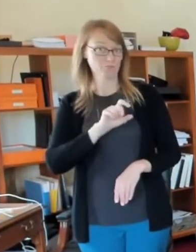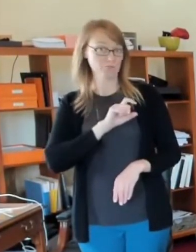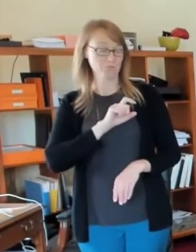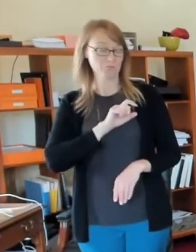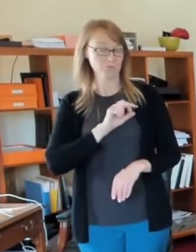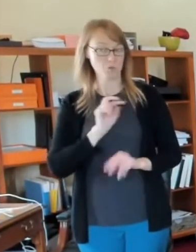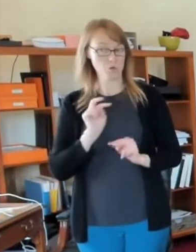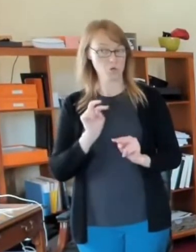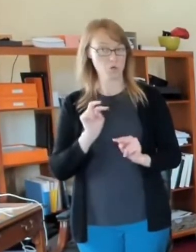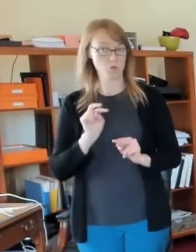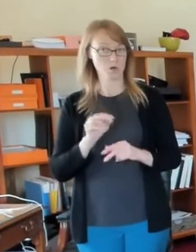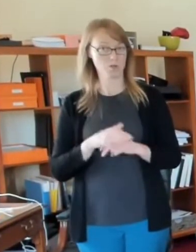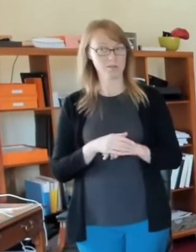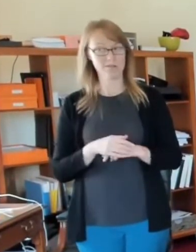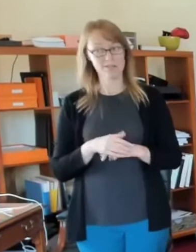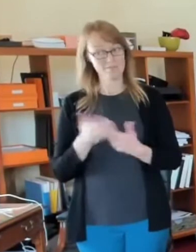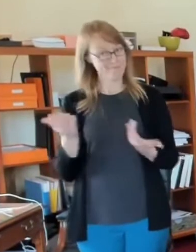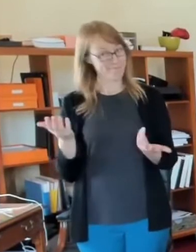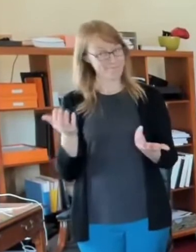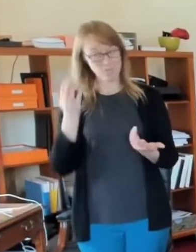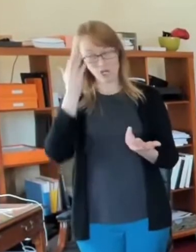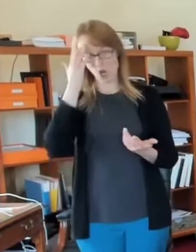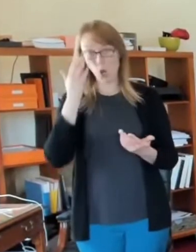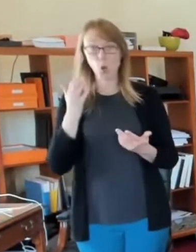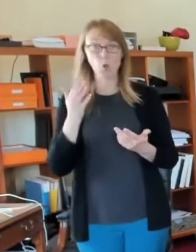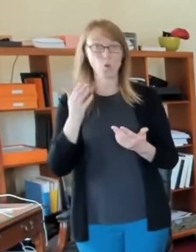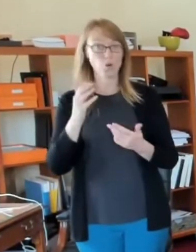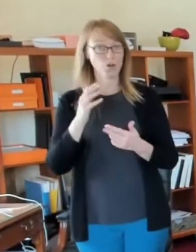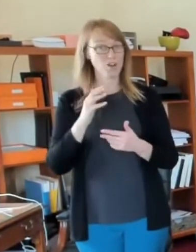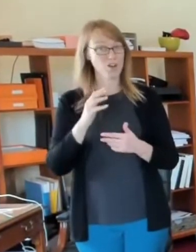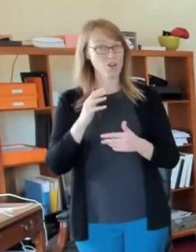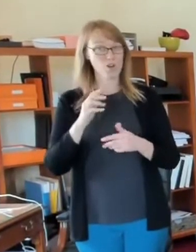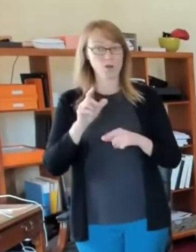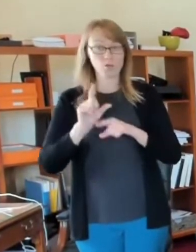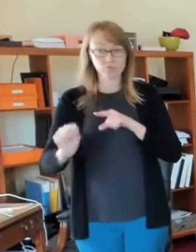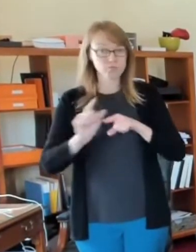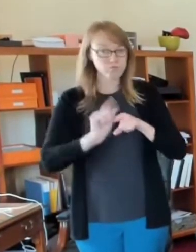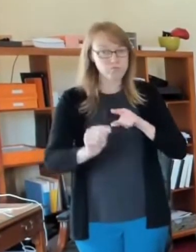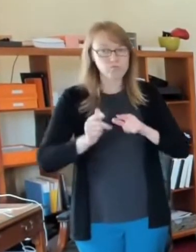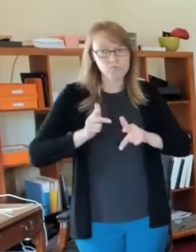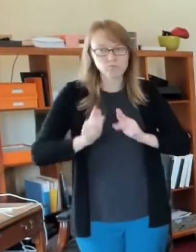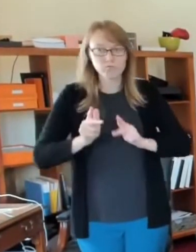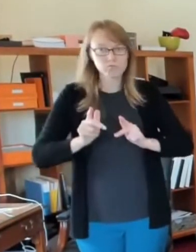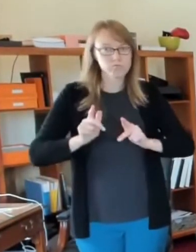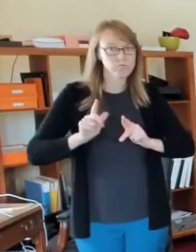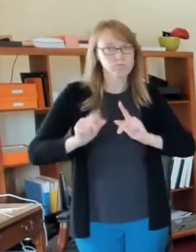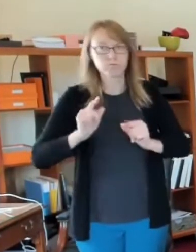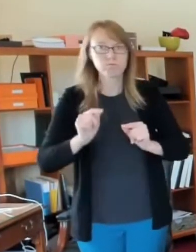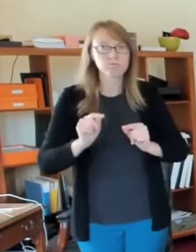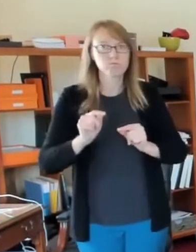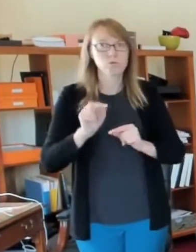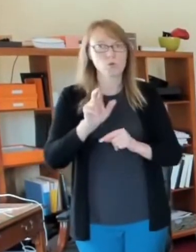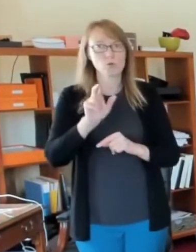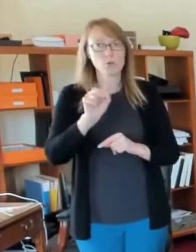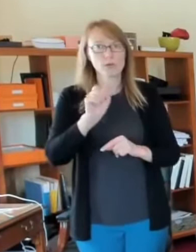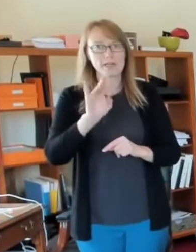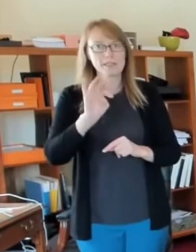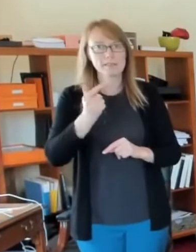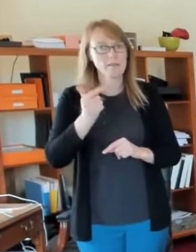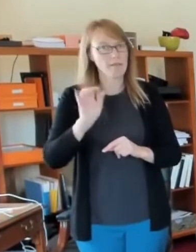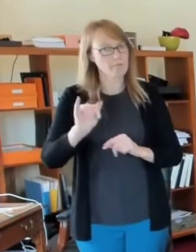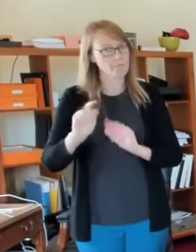illegal. We have towed some cars, we have made some arrests, we will continue to do that in order to stem